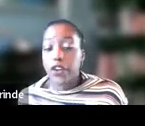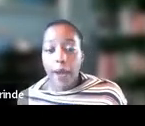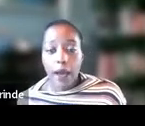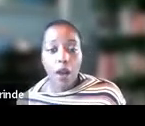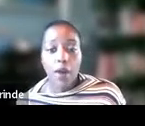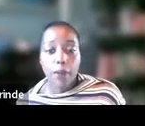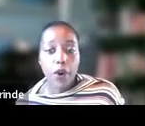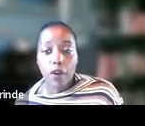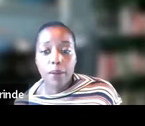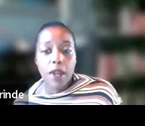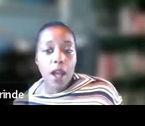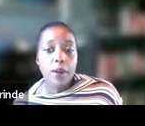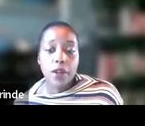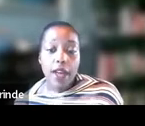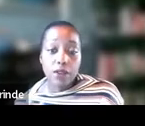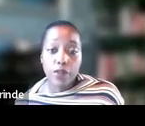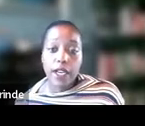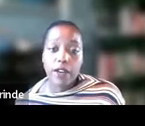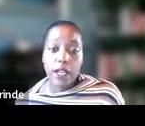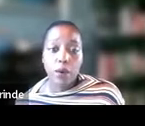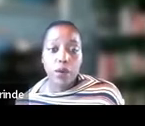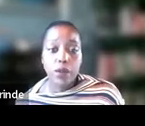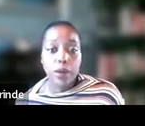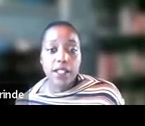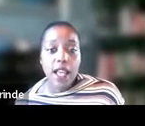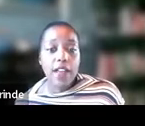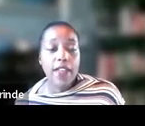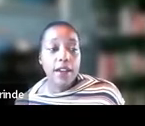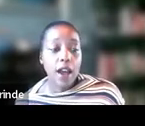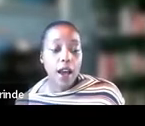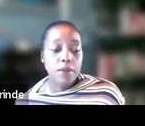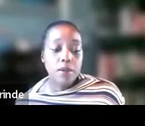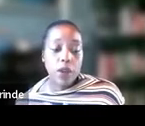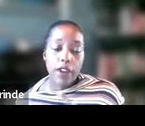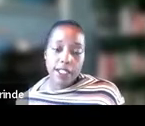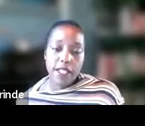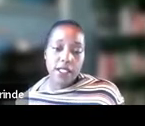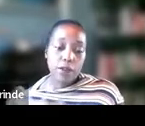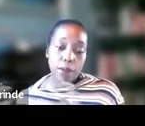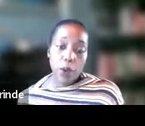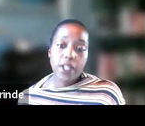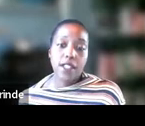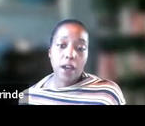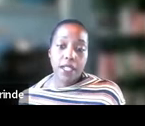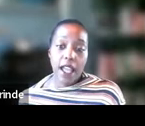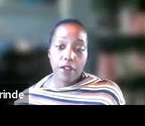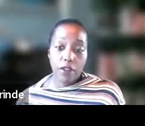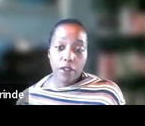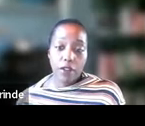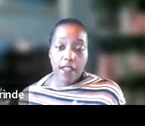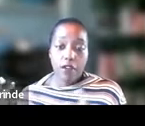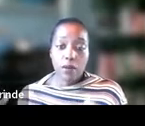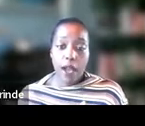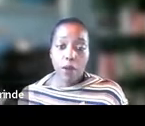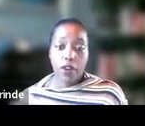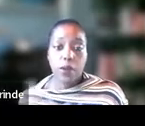heard about the programme. So that's really, really important to us. And then we create spaces for employers to come together and